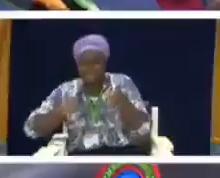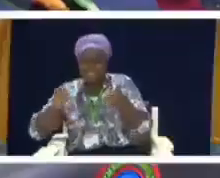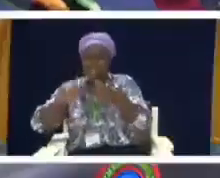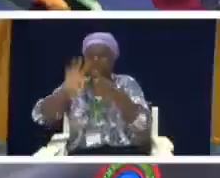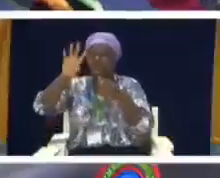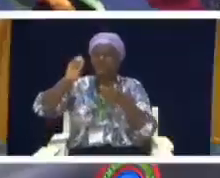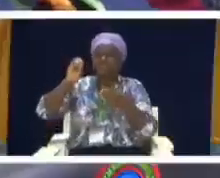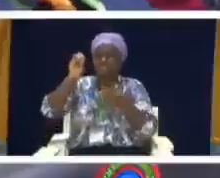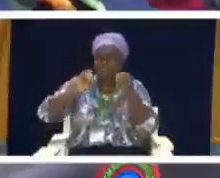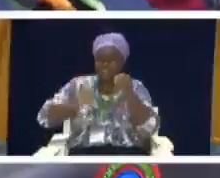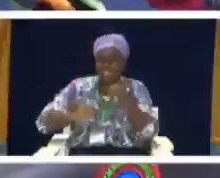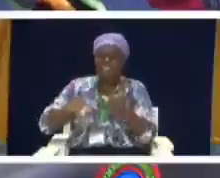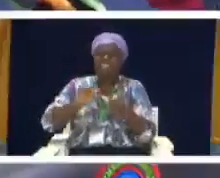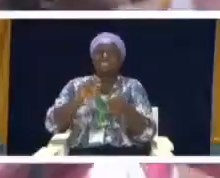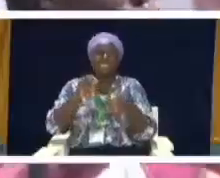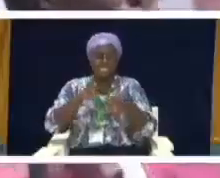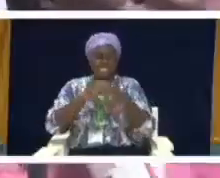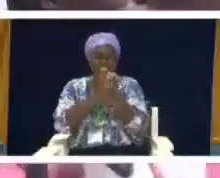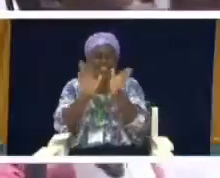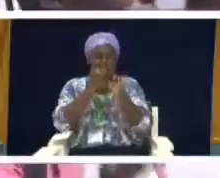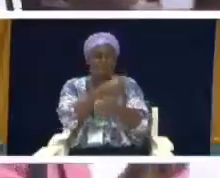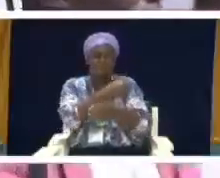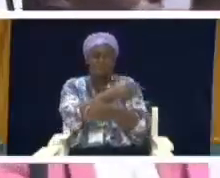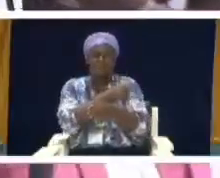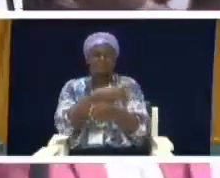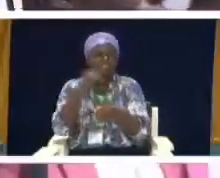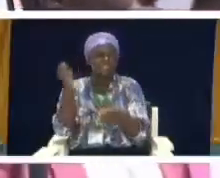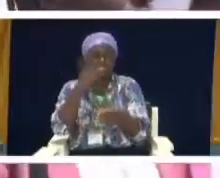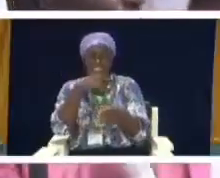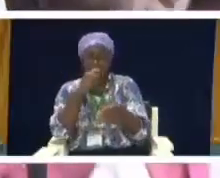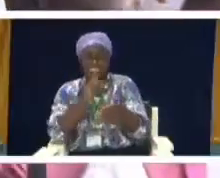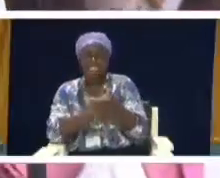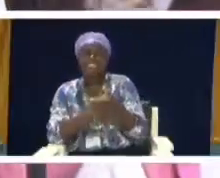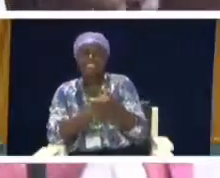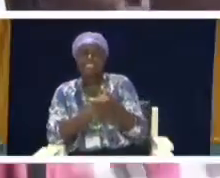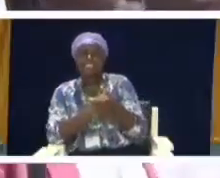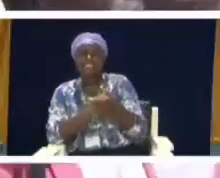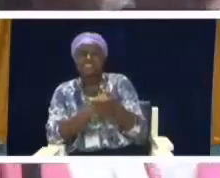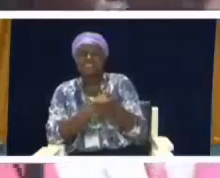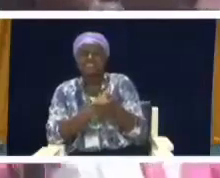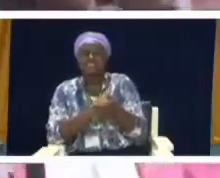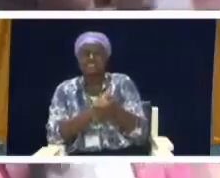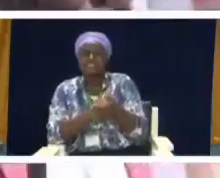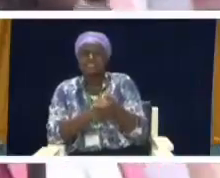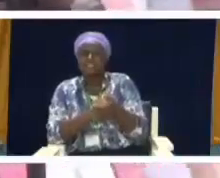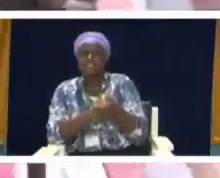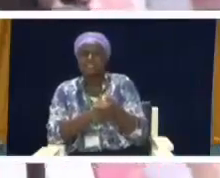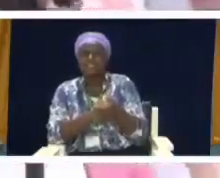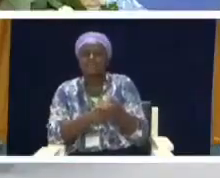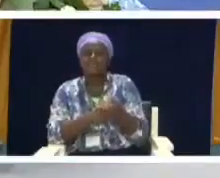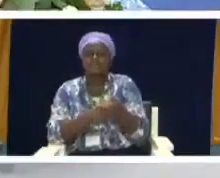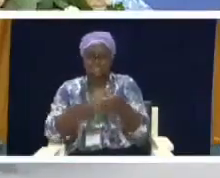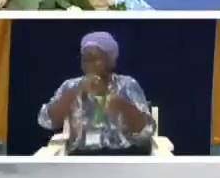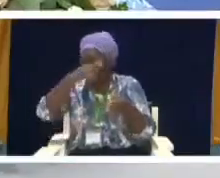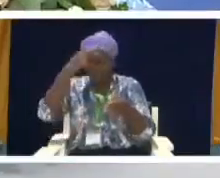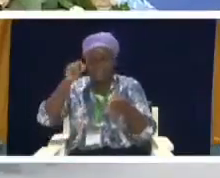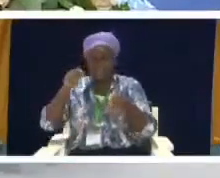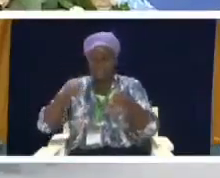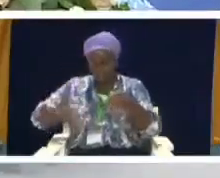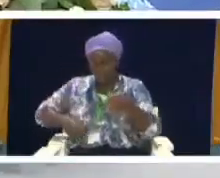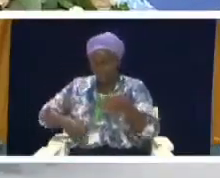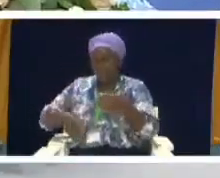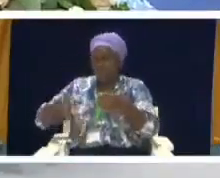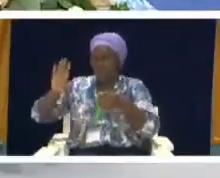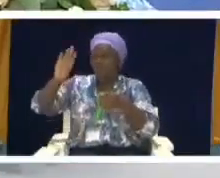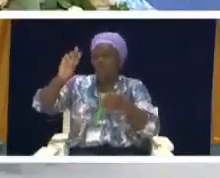Lagos State. And they said, "I will go for secondary suture because the wound did not close." I gave it in